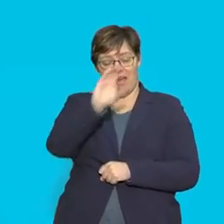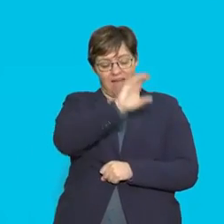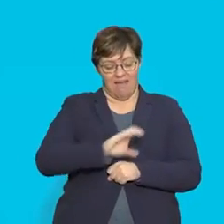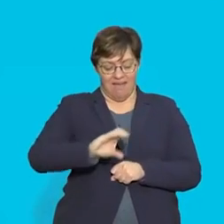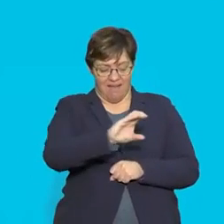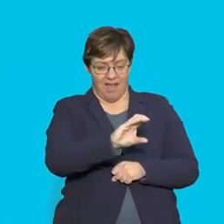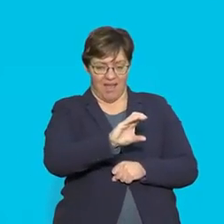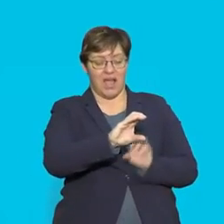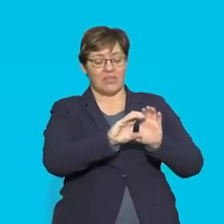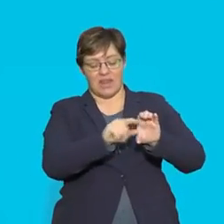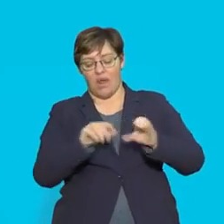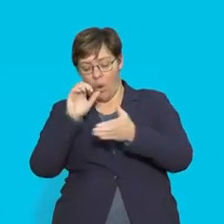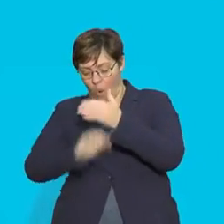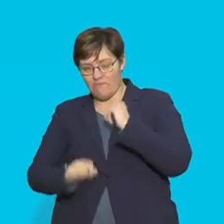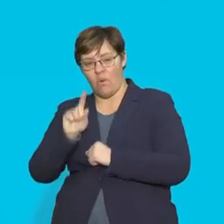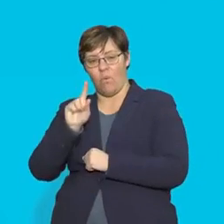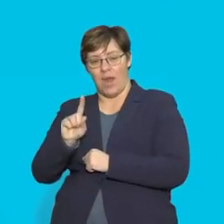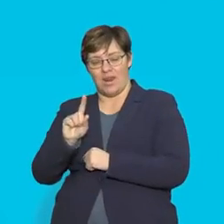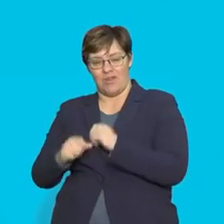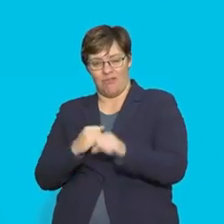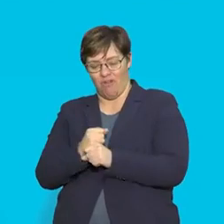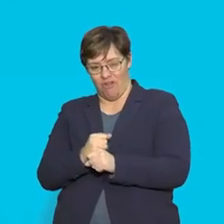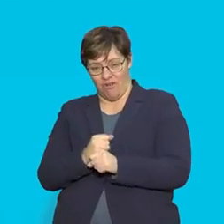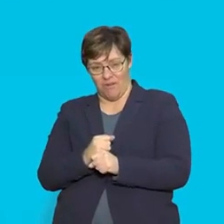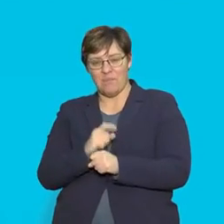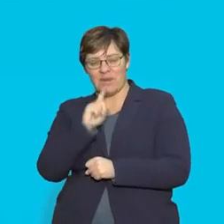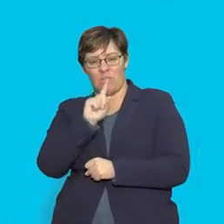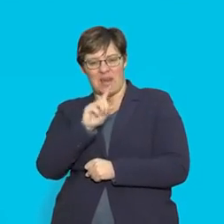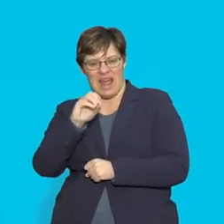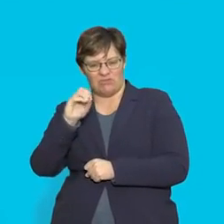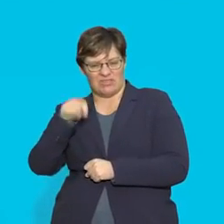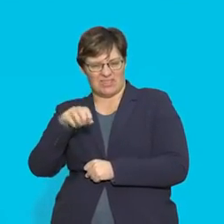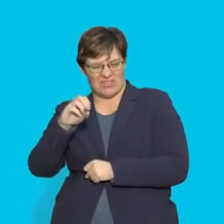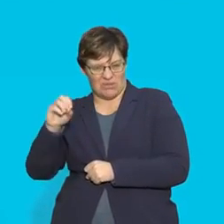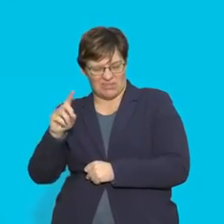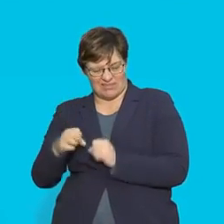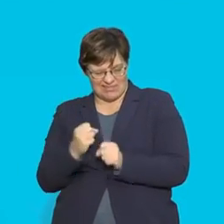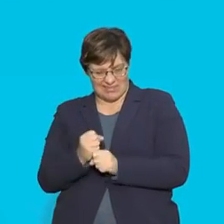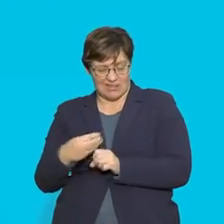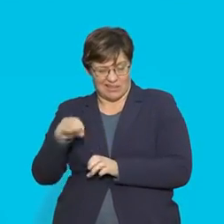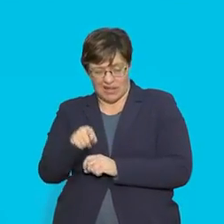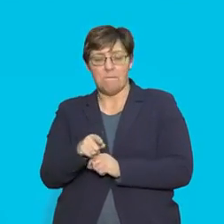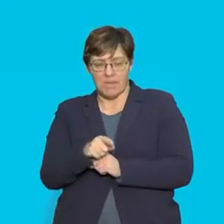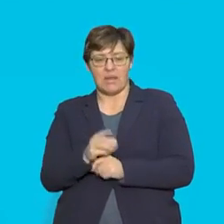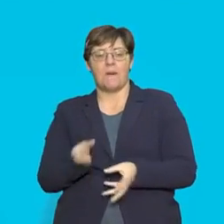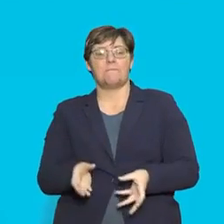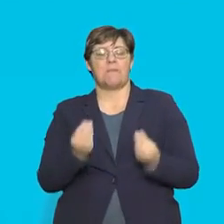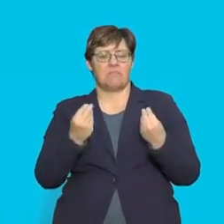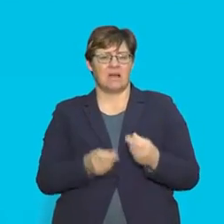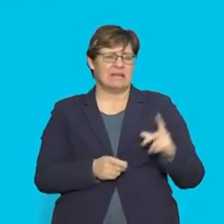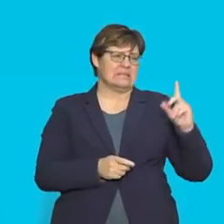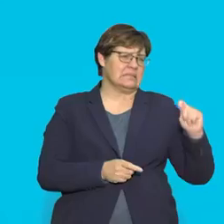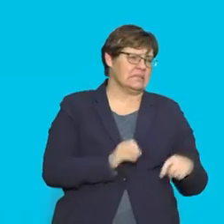paid on a quarterly basis would have accumulated to at the end of the 4 years, instead of using